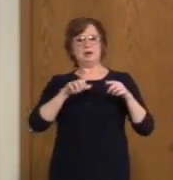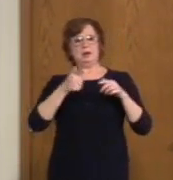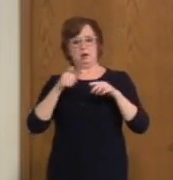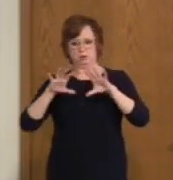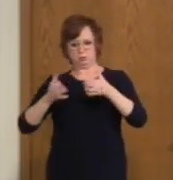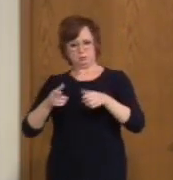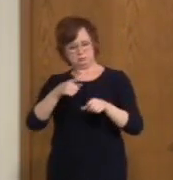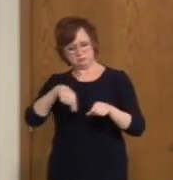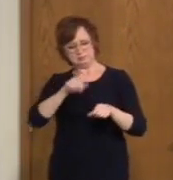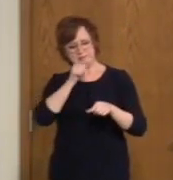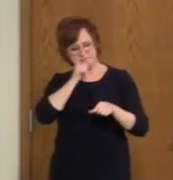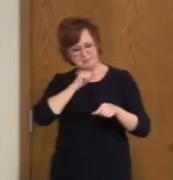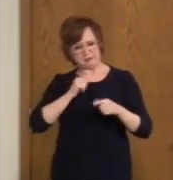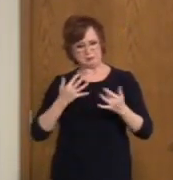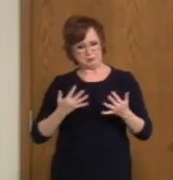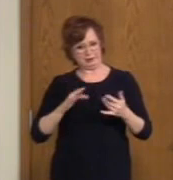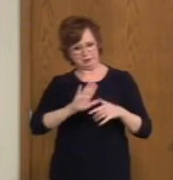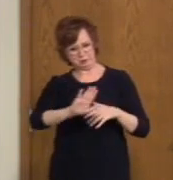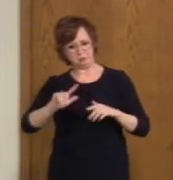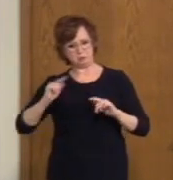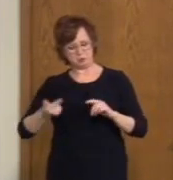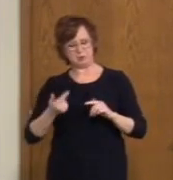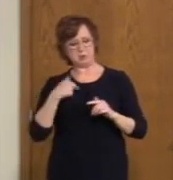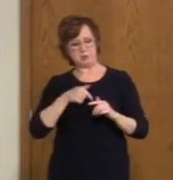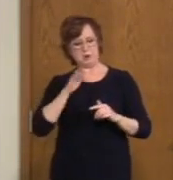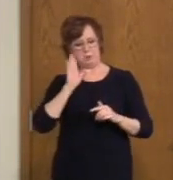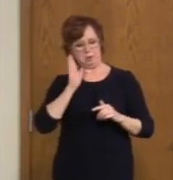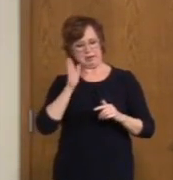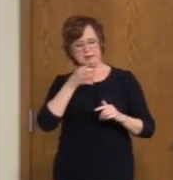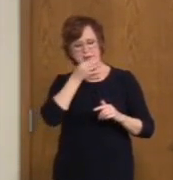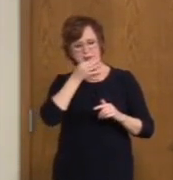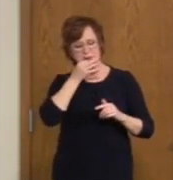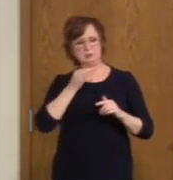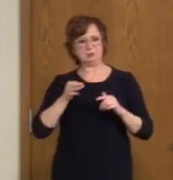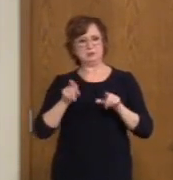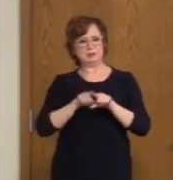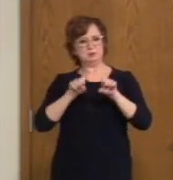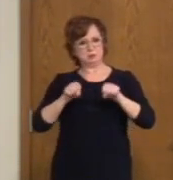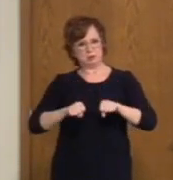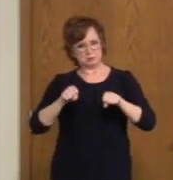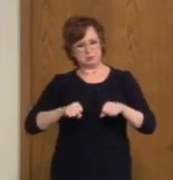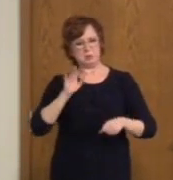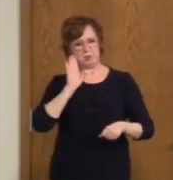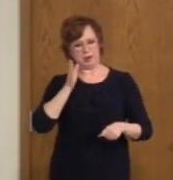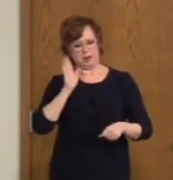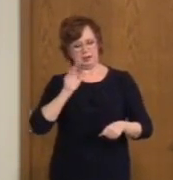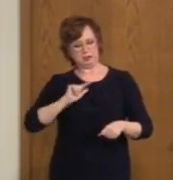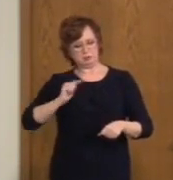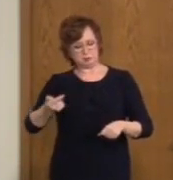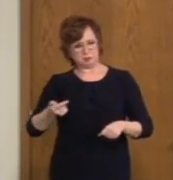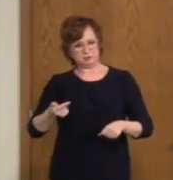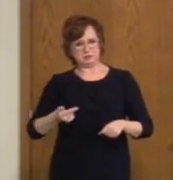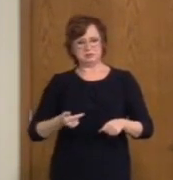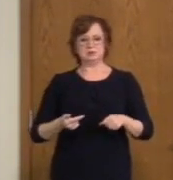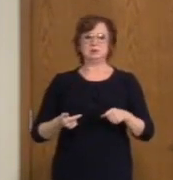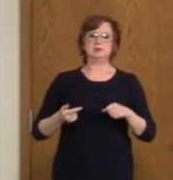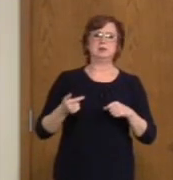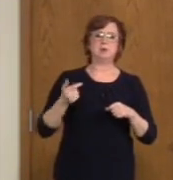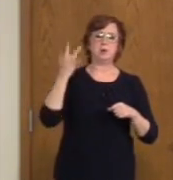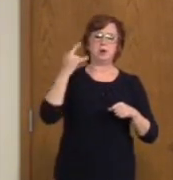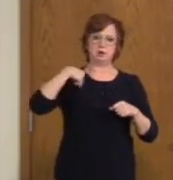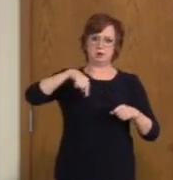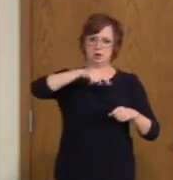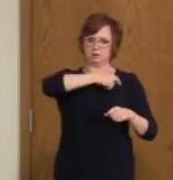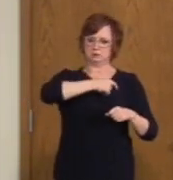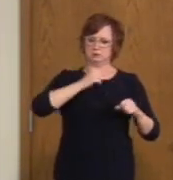patiently waiting their turn. We're going to get to you just as quickly as we can, and because for all of us, the most important thing that we can